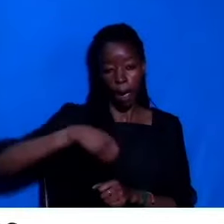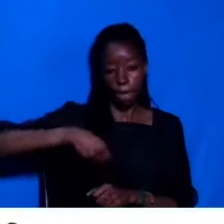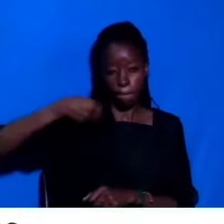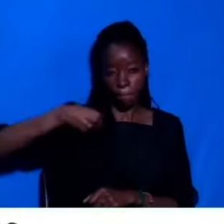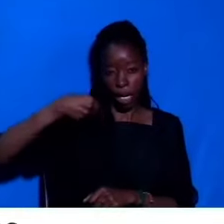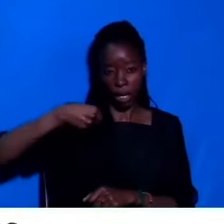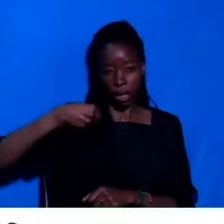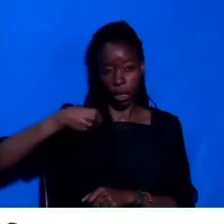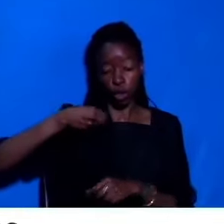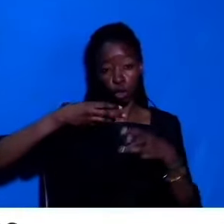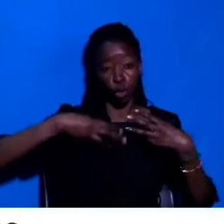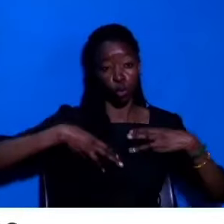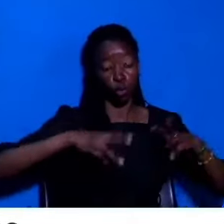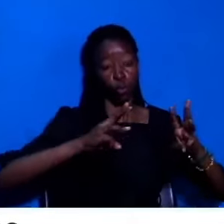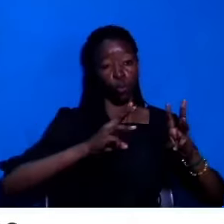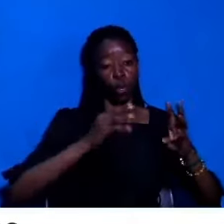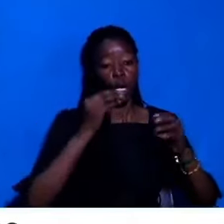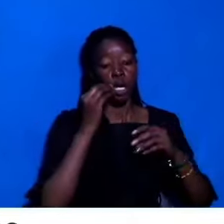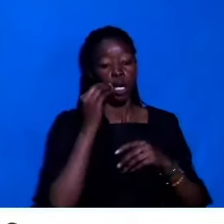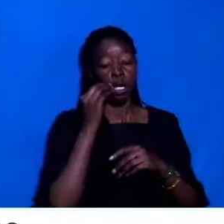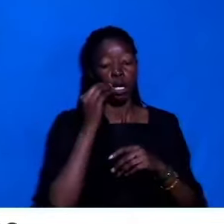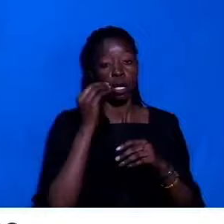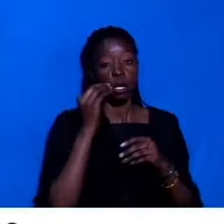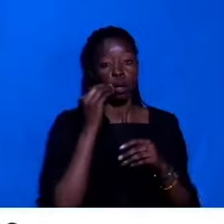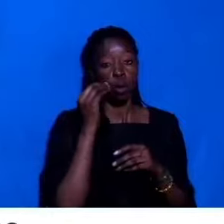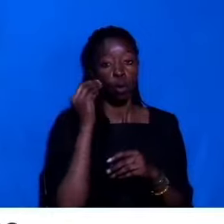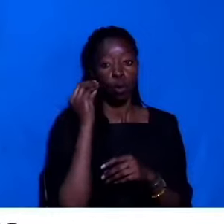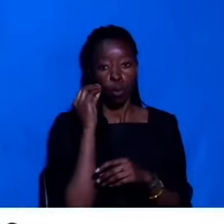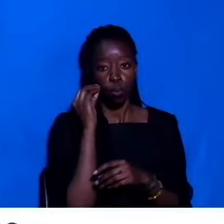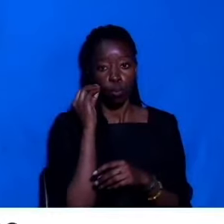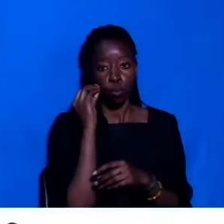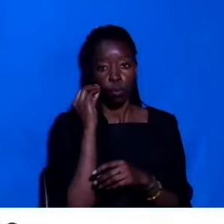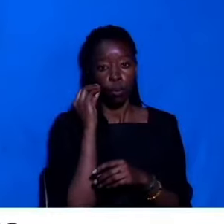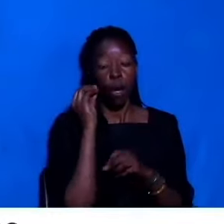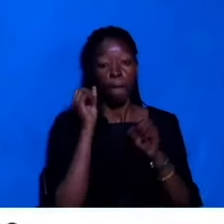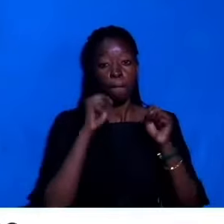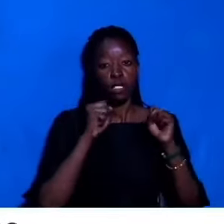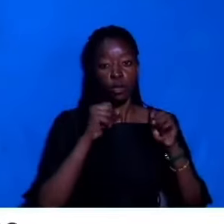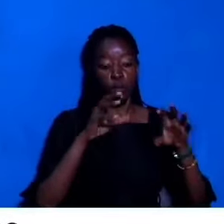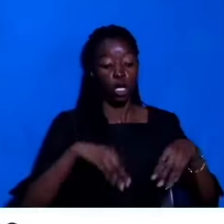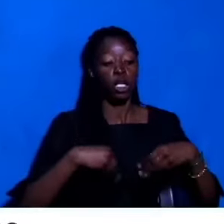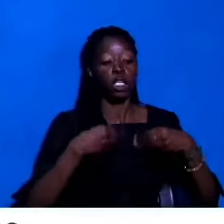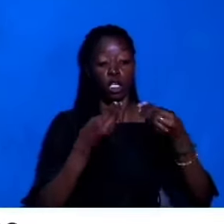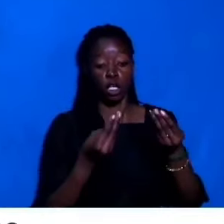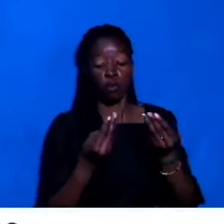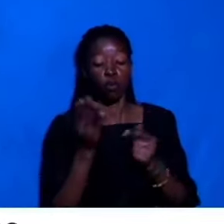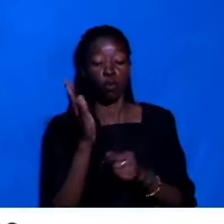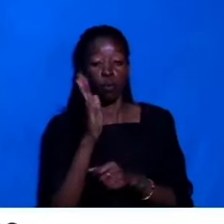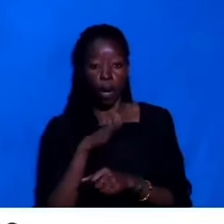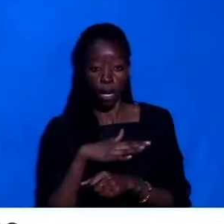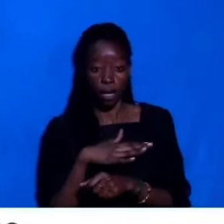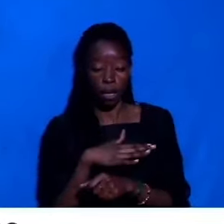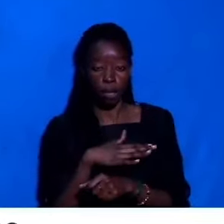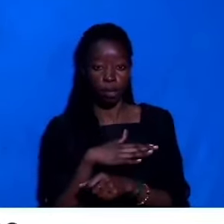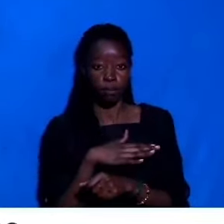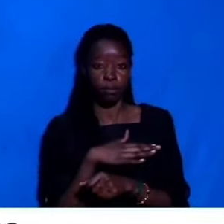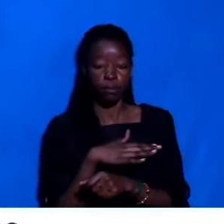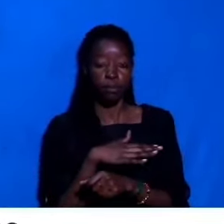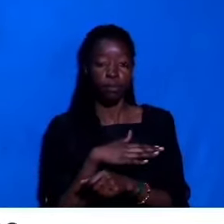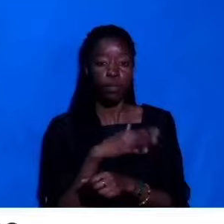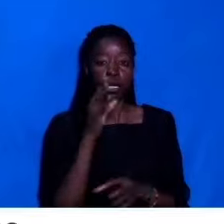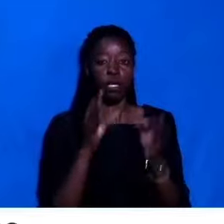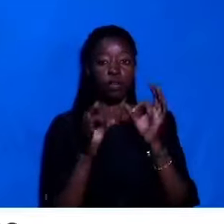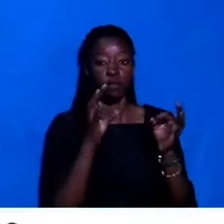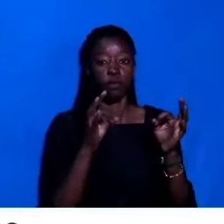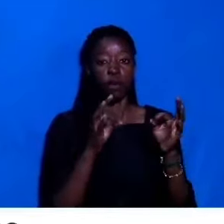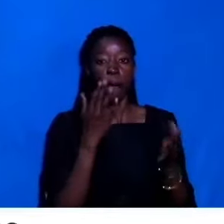your host would put some weight on the basket. If they didn't have something to give you in return, they would take one